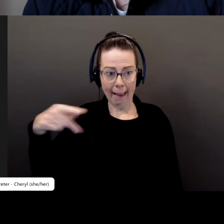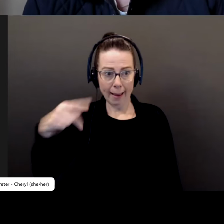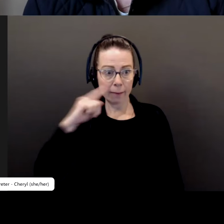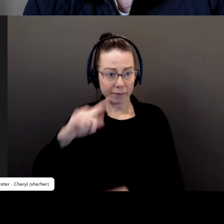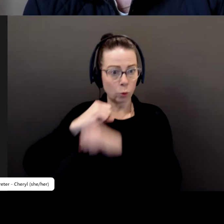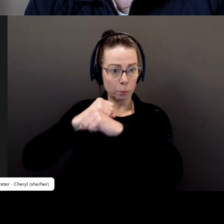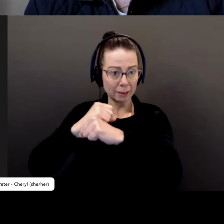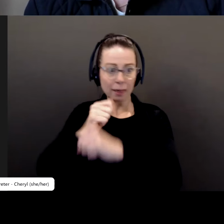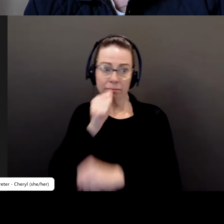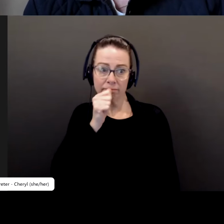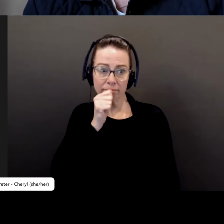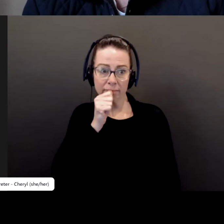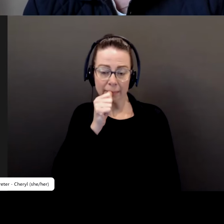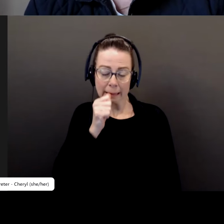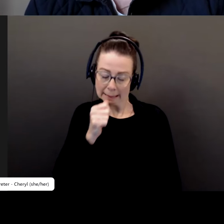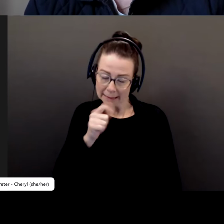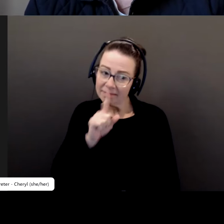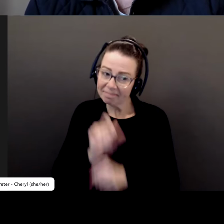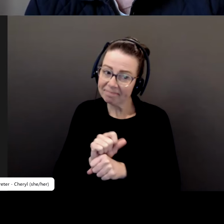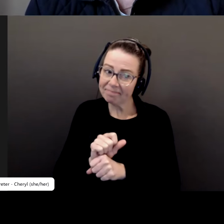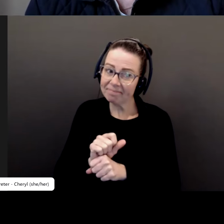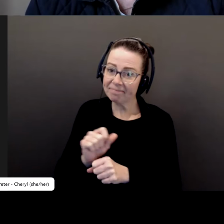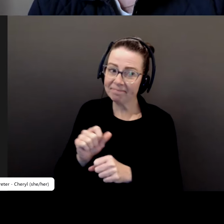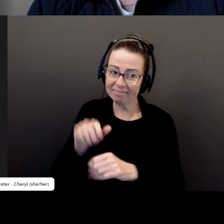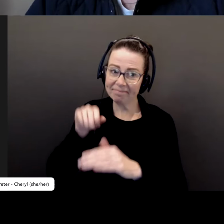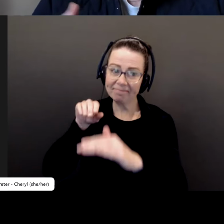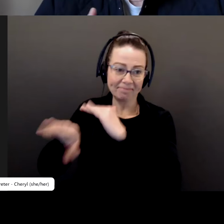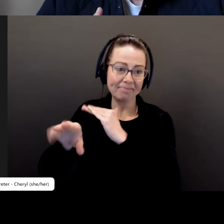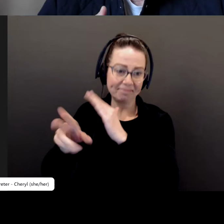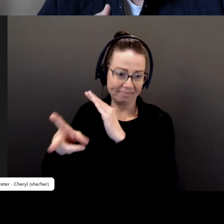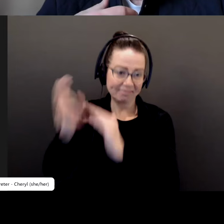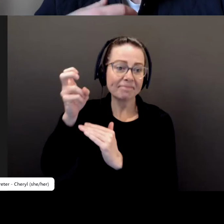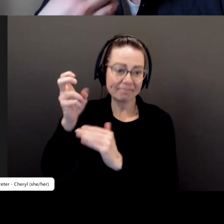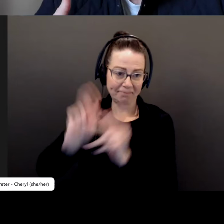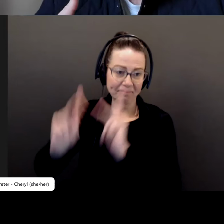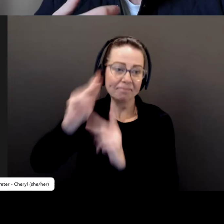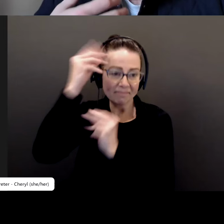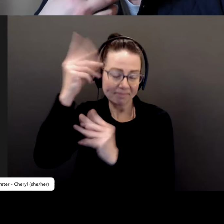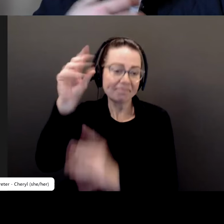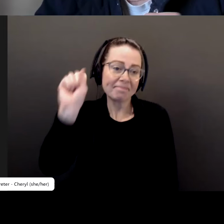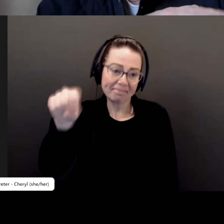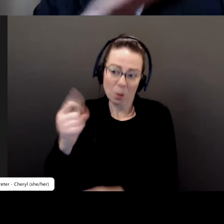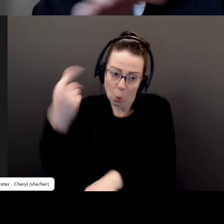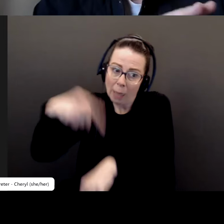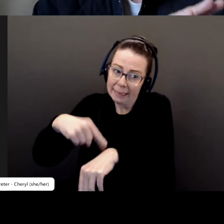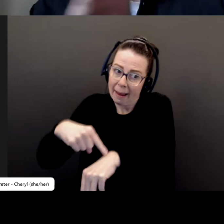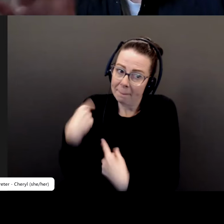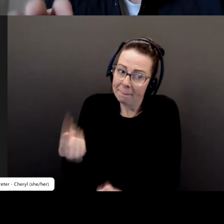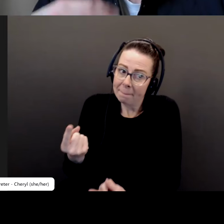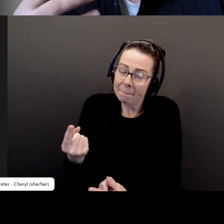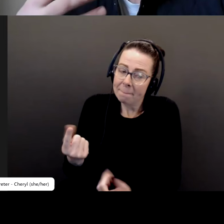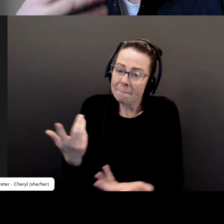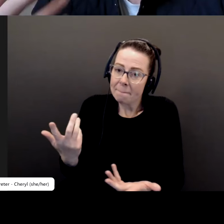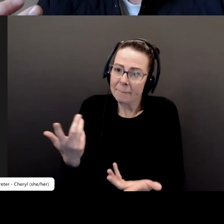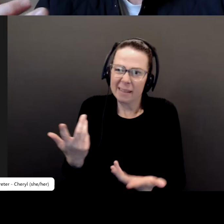like banks get robbed, electrical fires burn down homes. Like there are these like incredible like unmitigated